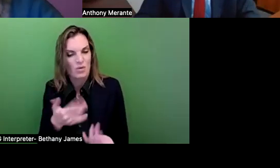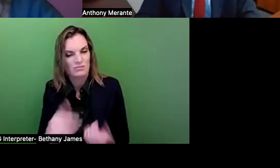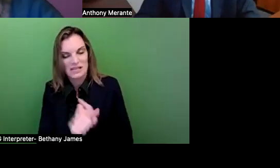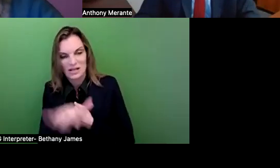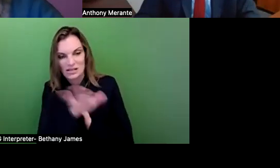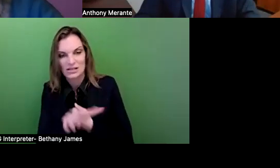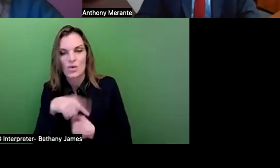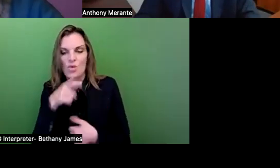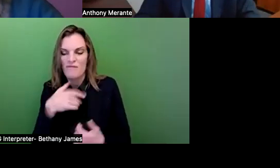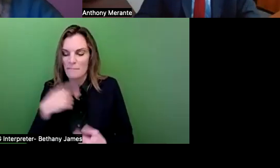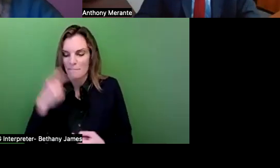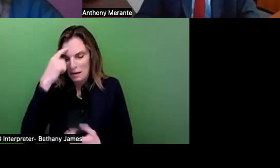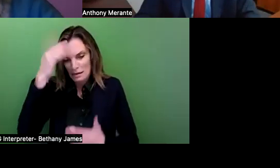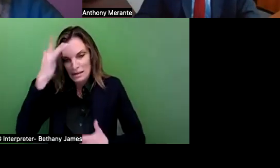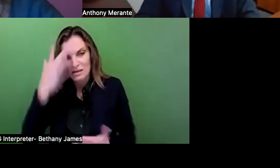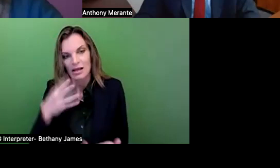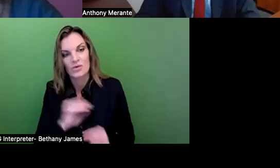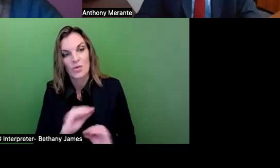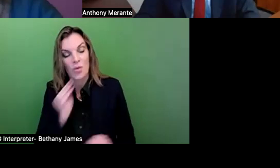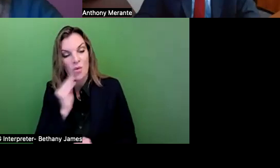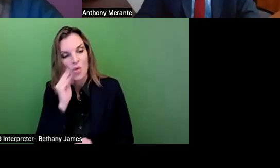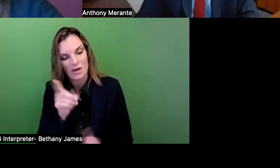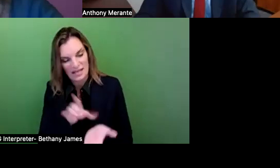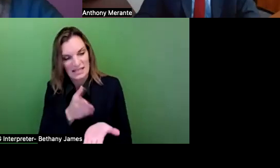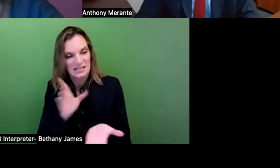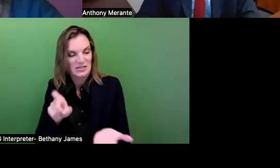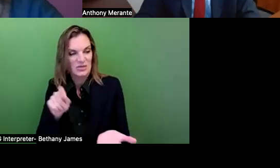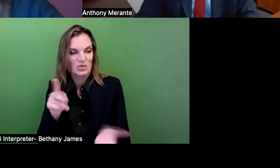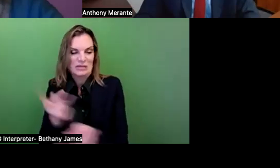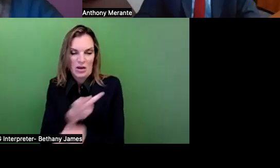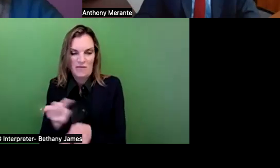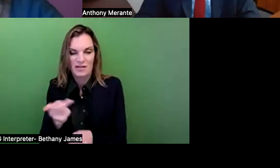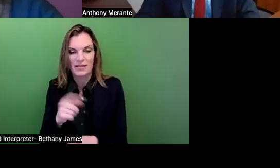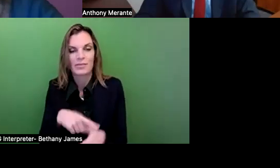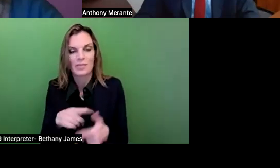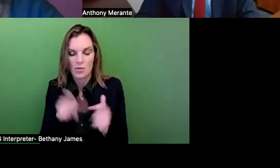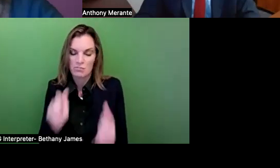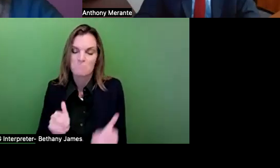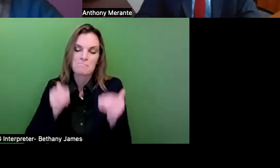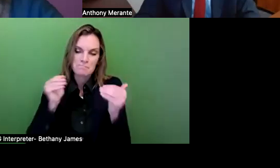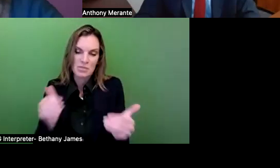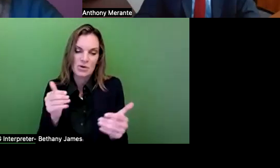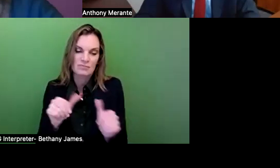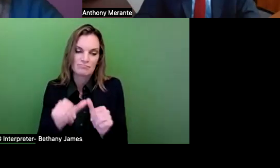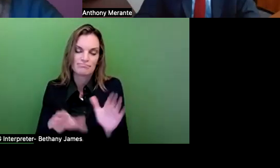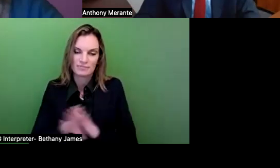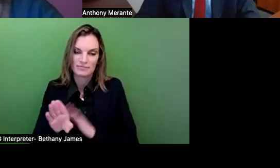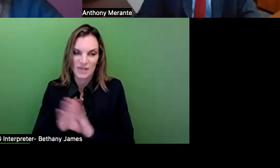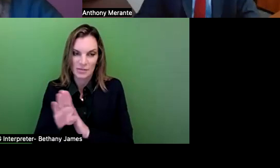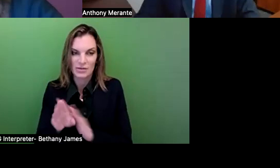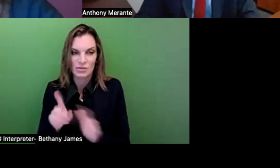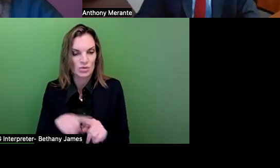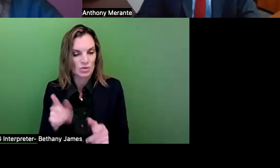our homeless. Once we take care of that issue, we can take care of Getty Square and move forward and continue the development. Moving too